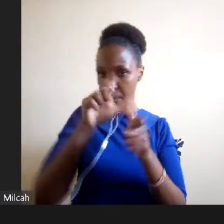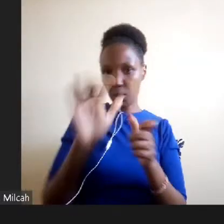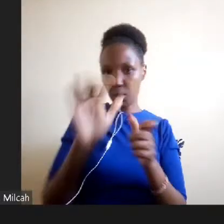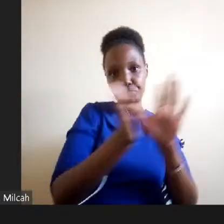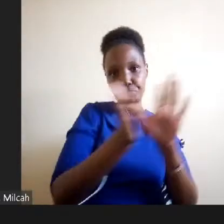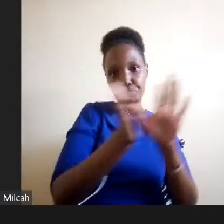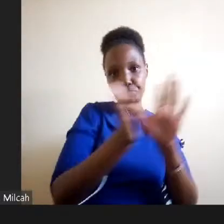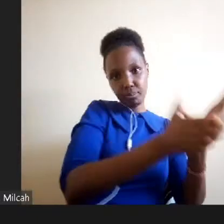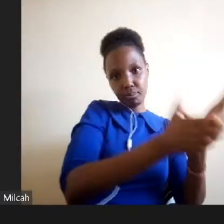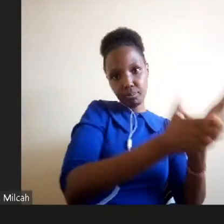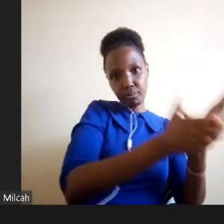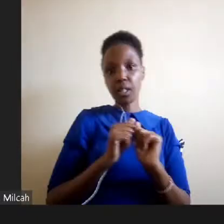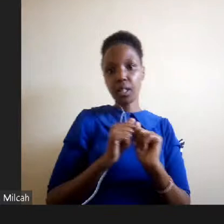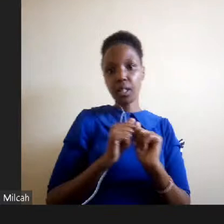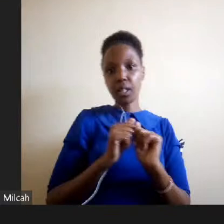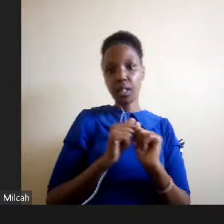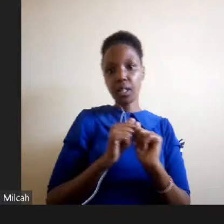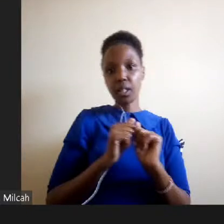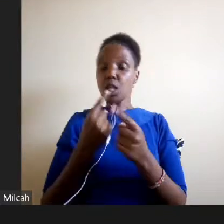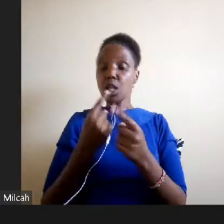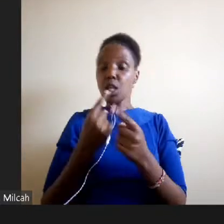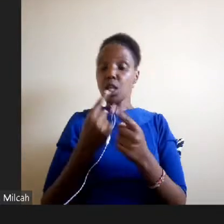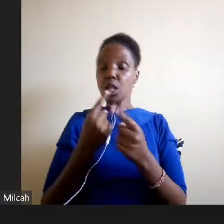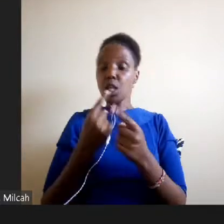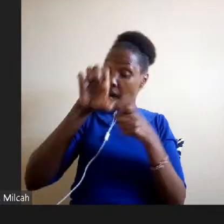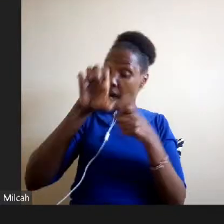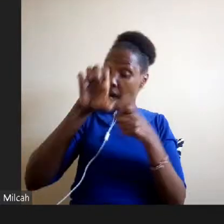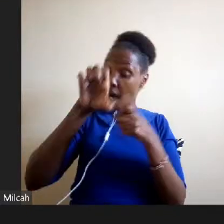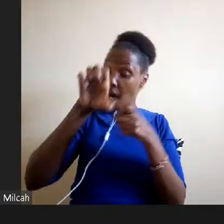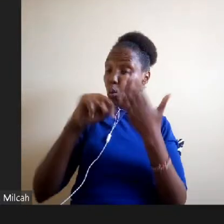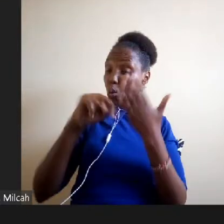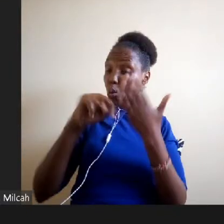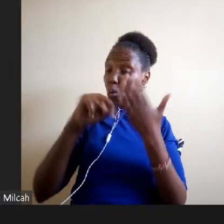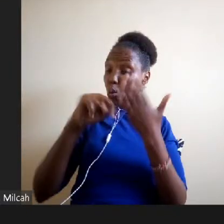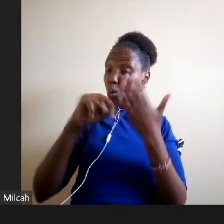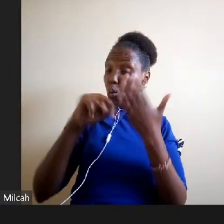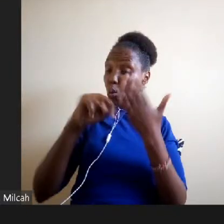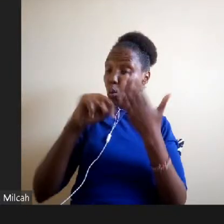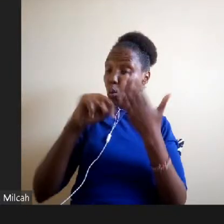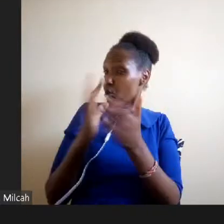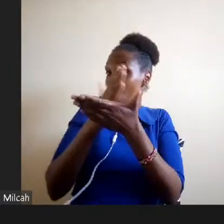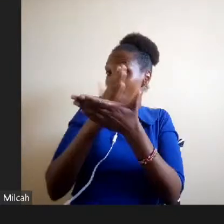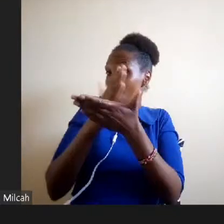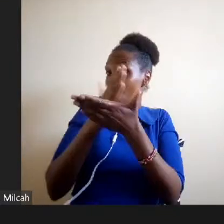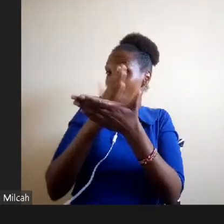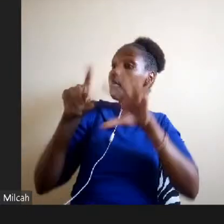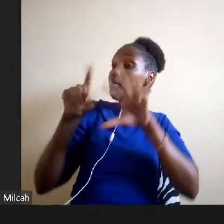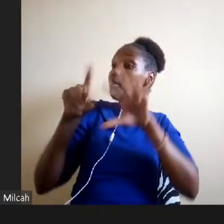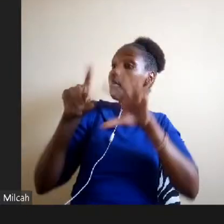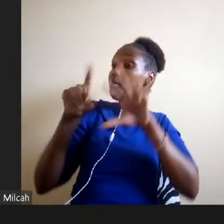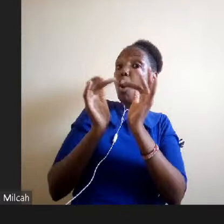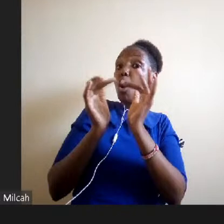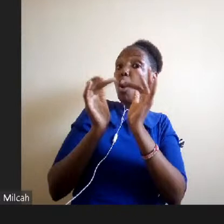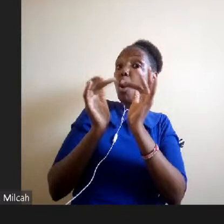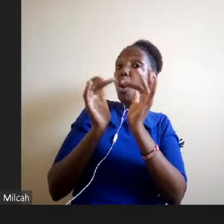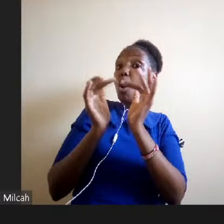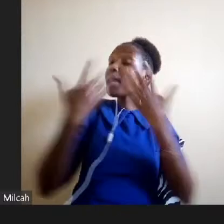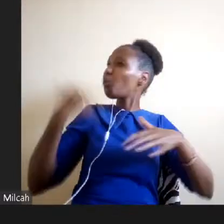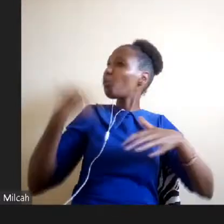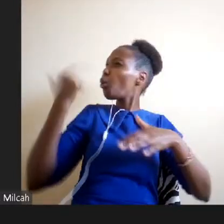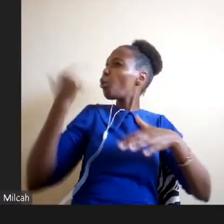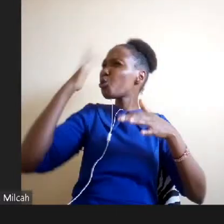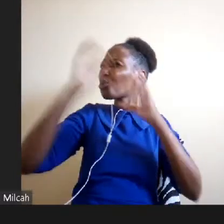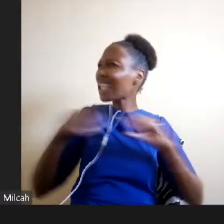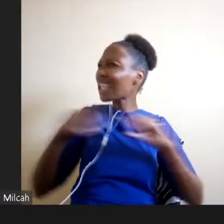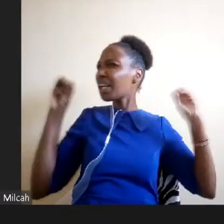having conversations about the risks that could happen when they're sharing content about themselves online, and that kind of things. And this just